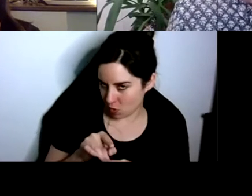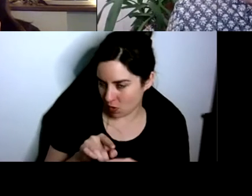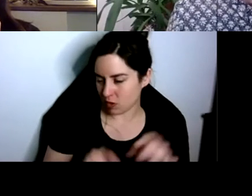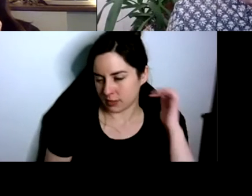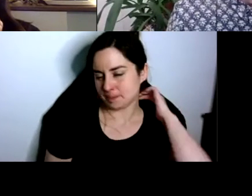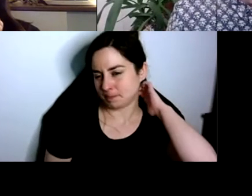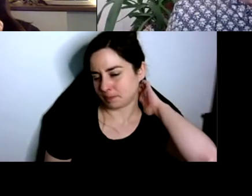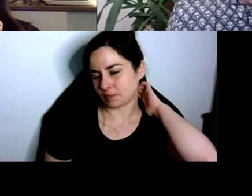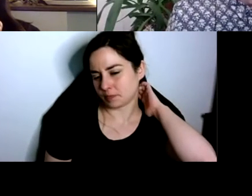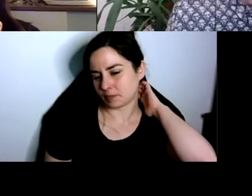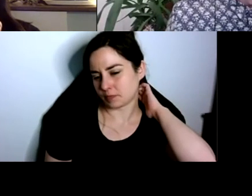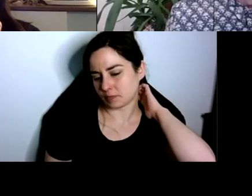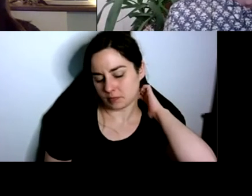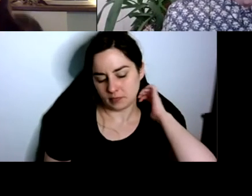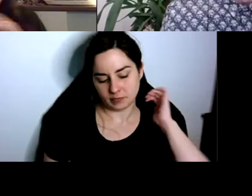specifically to